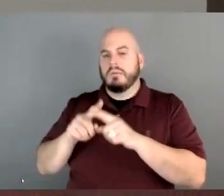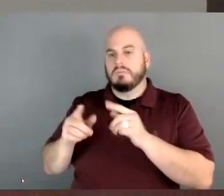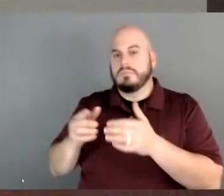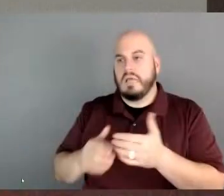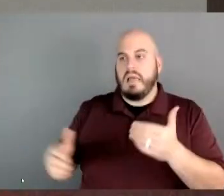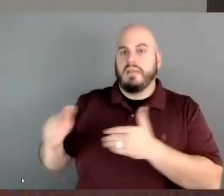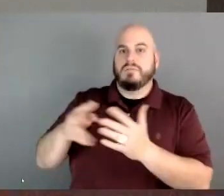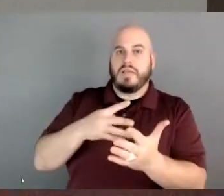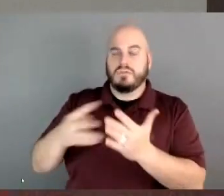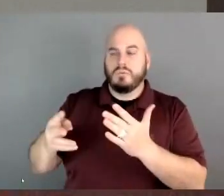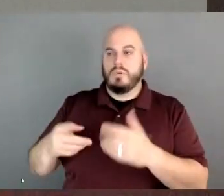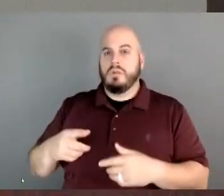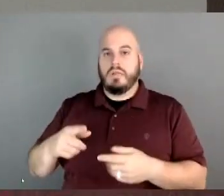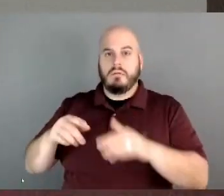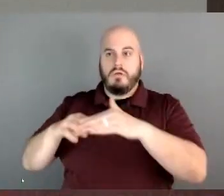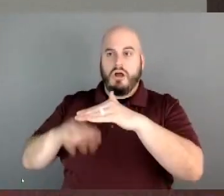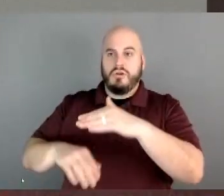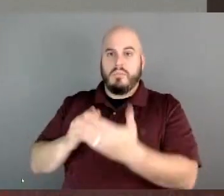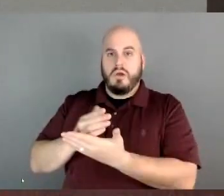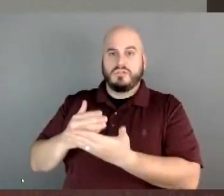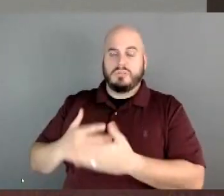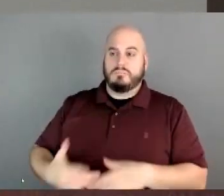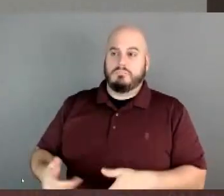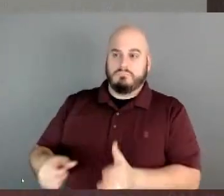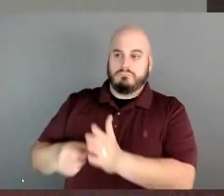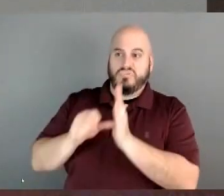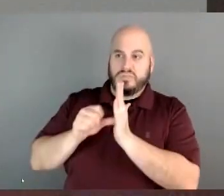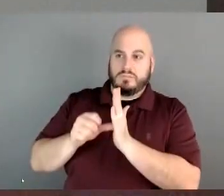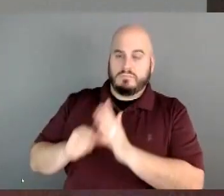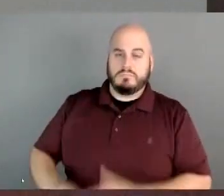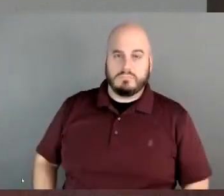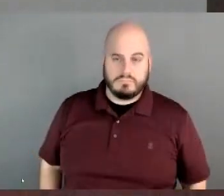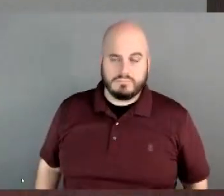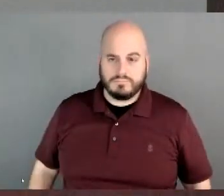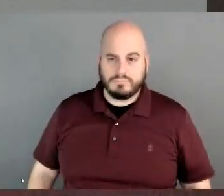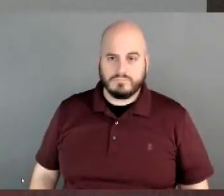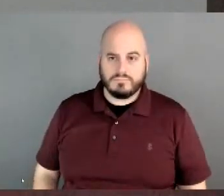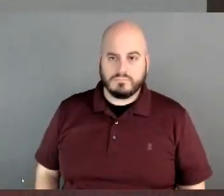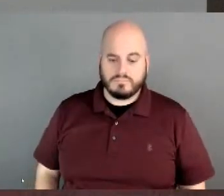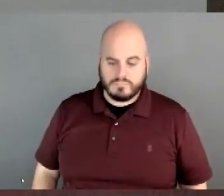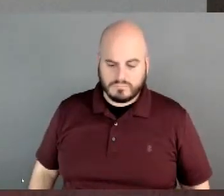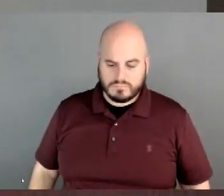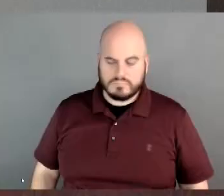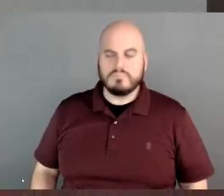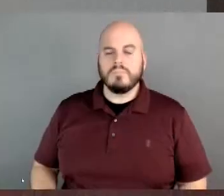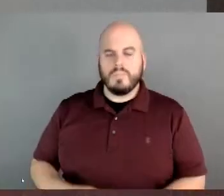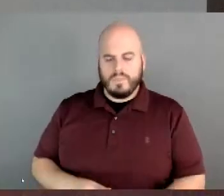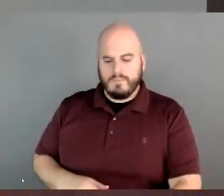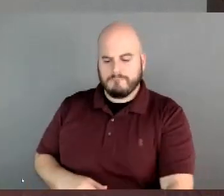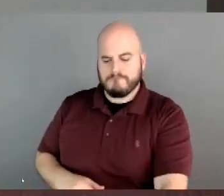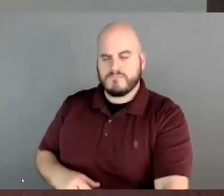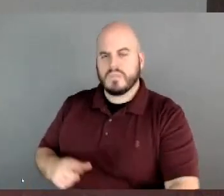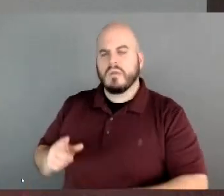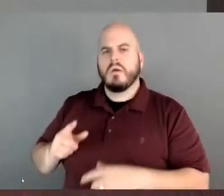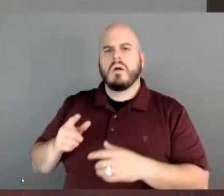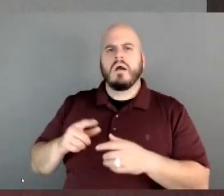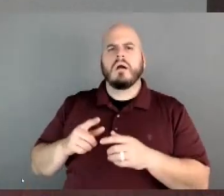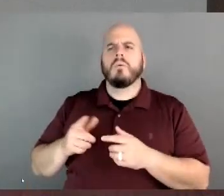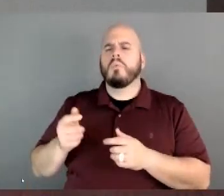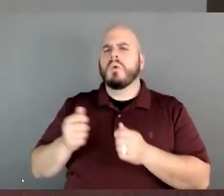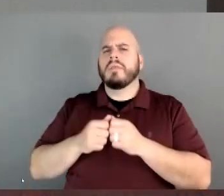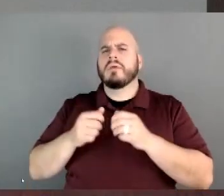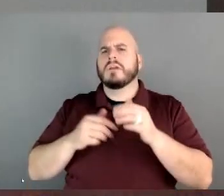budget. That's really impressive. I was curious, are there, other than normal construction delays, are there other